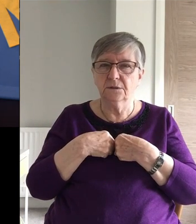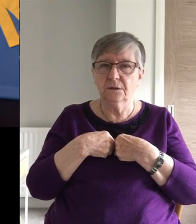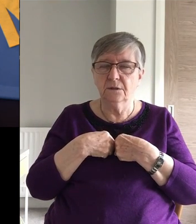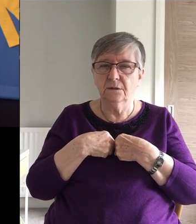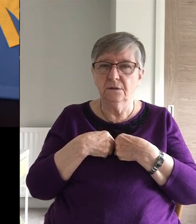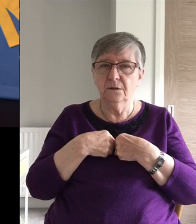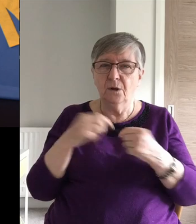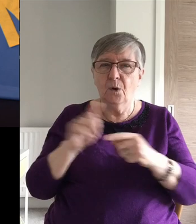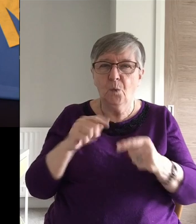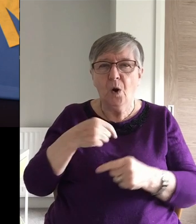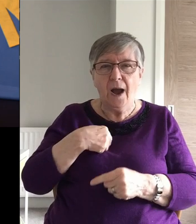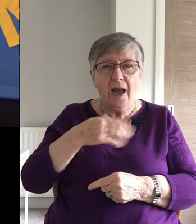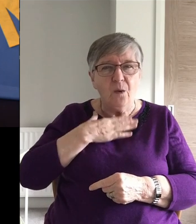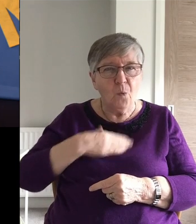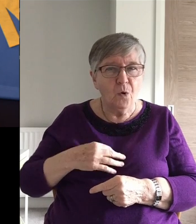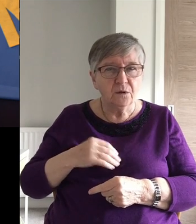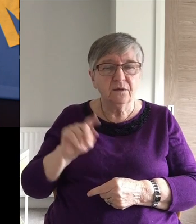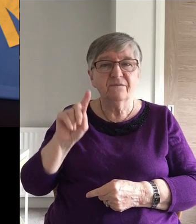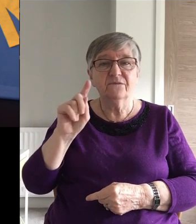what we really seek first,